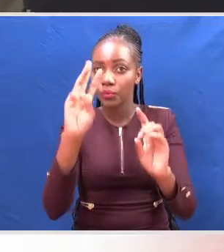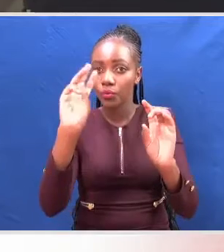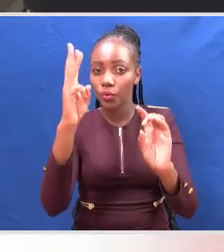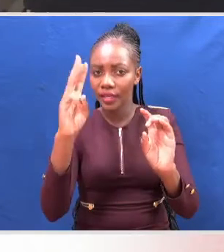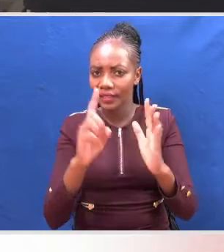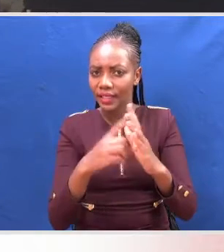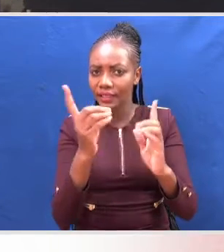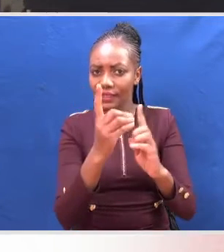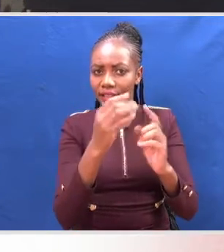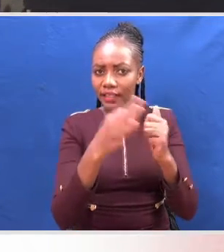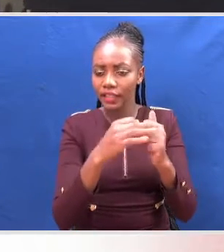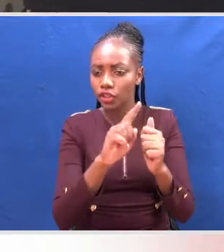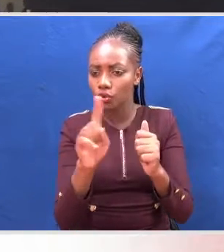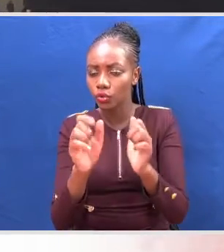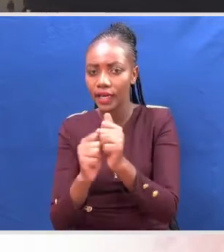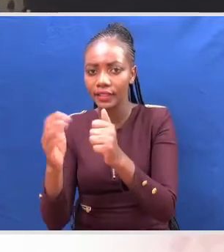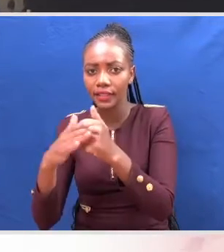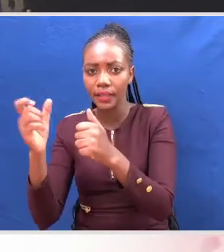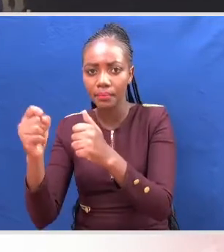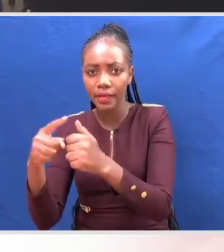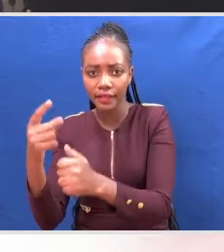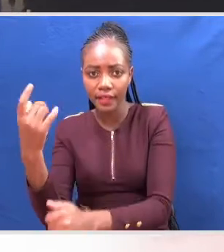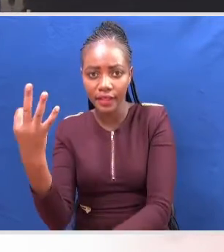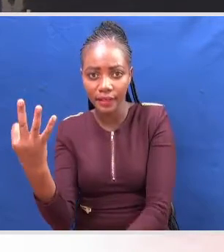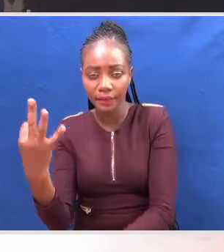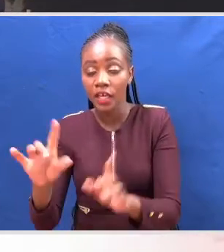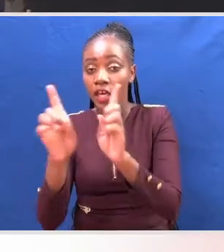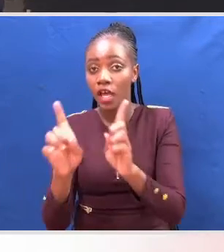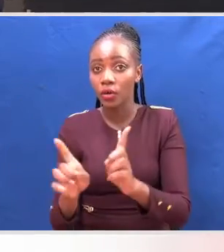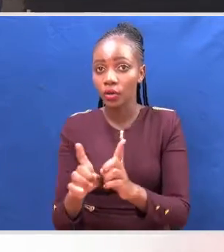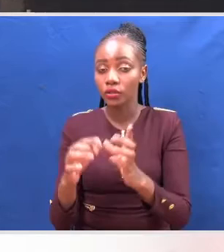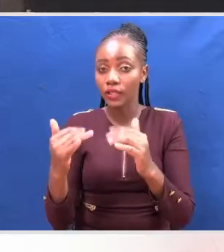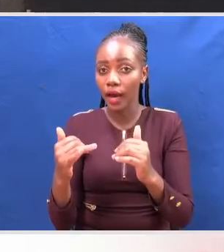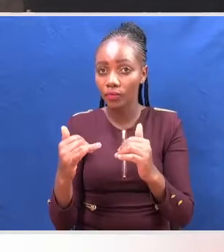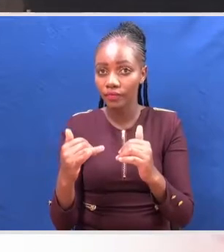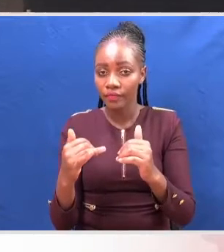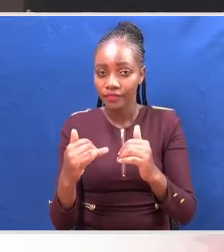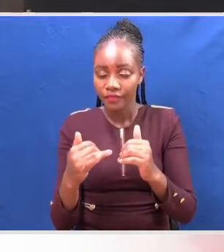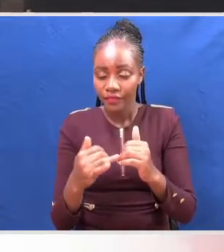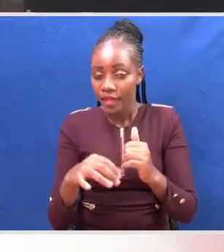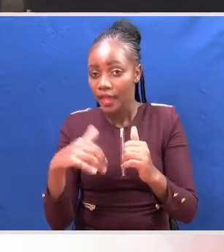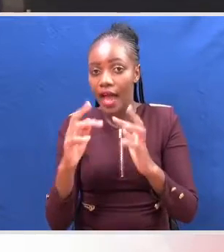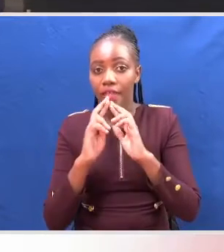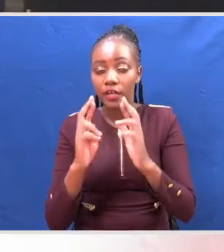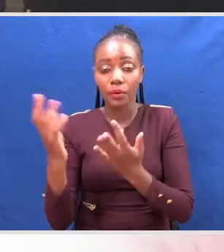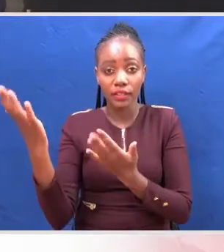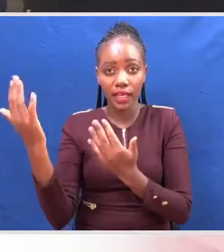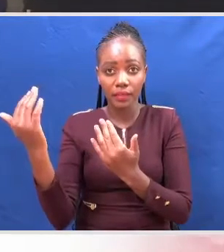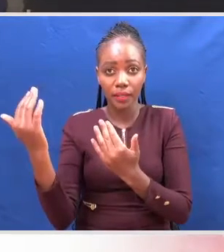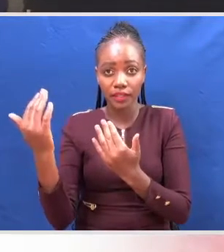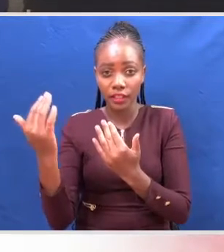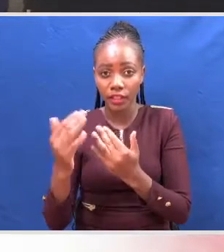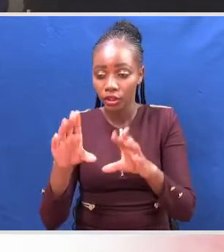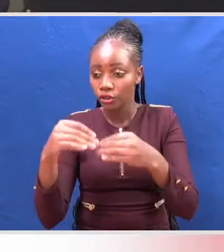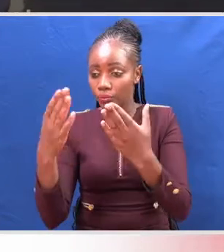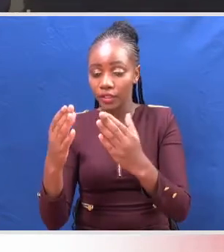the 8th to the 19th of this March. The scores of the assessments are expected to be in by the 19th